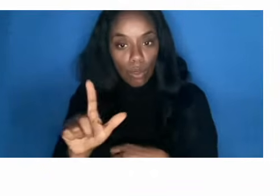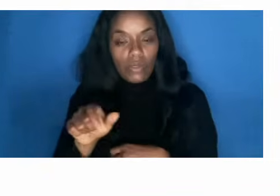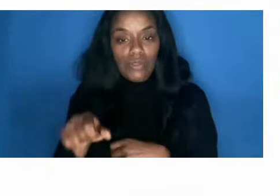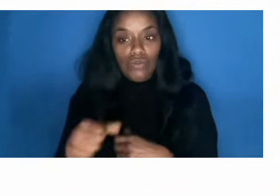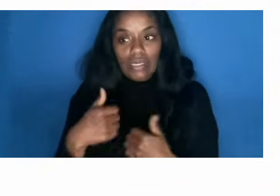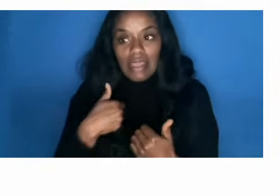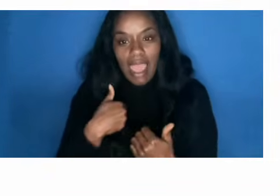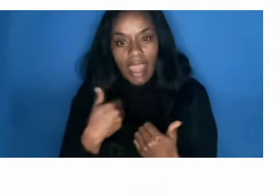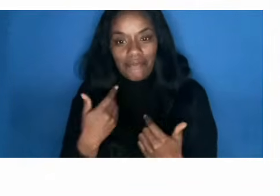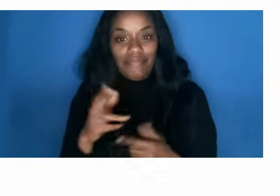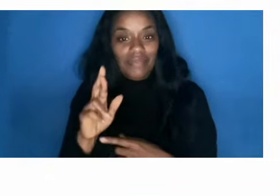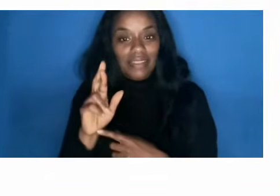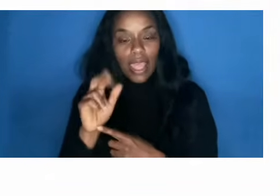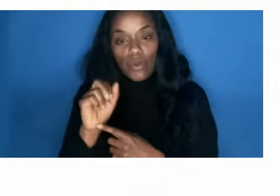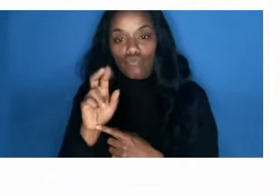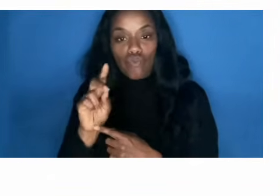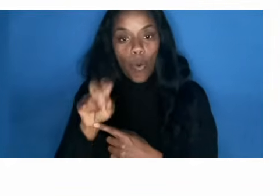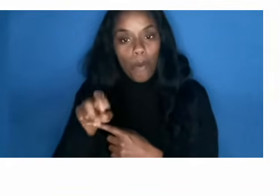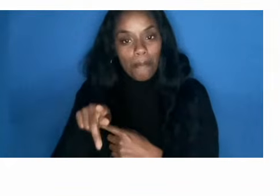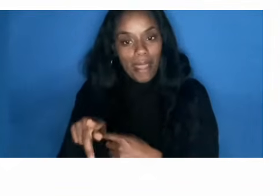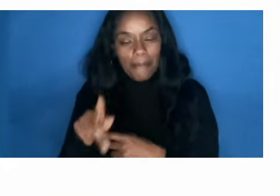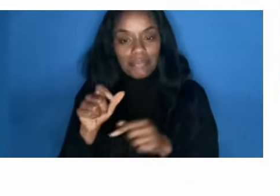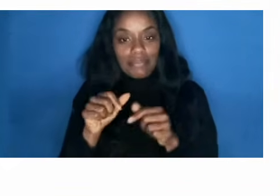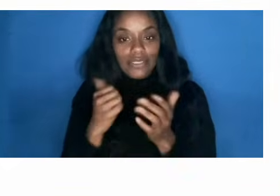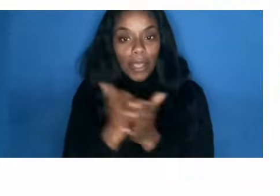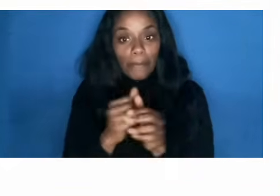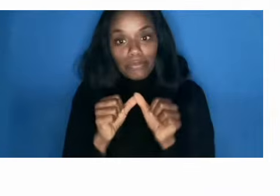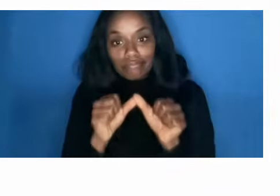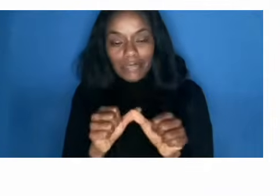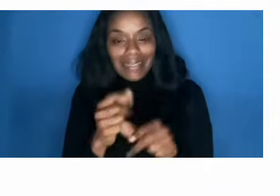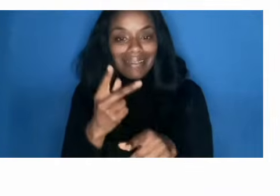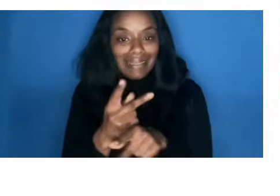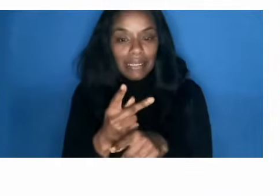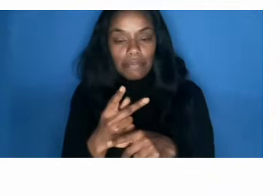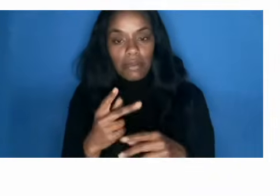the roadmap to help you sustain a plant-based diet and vegan living.